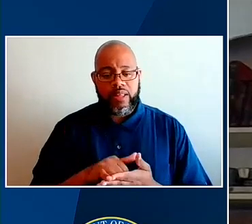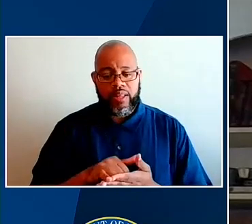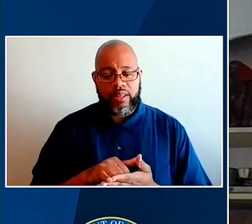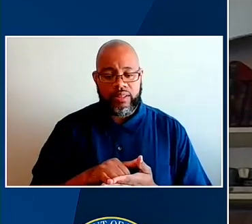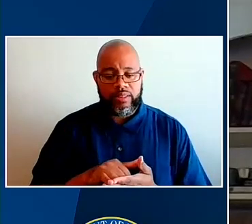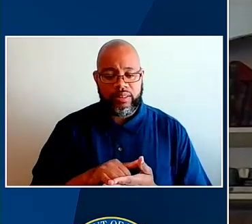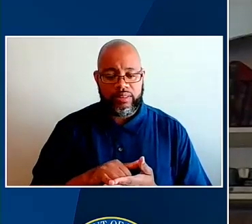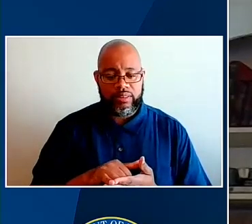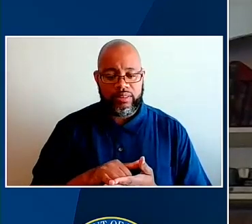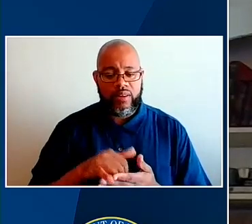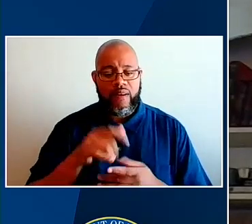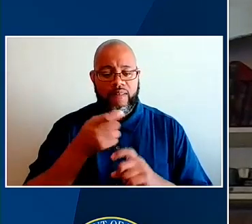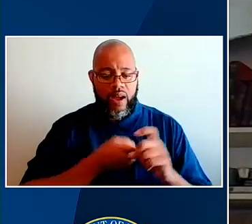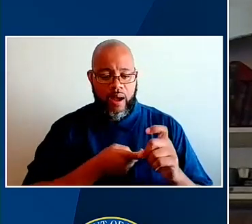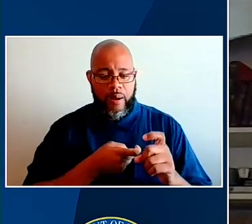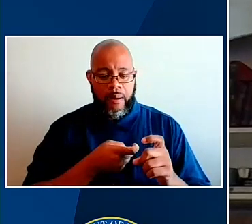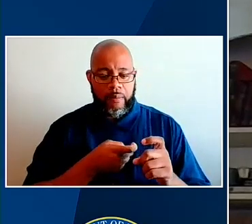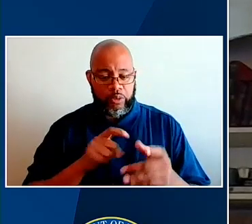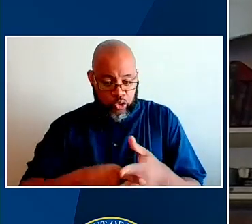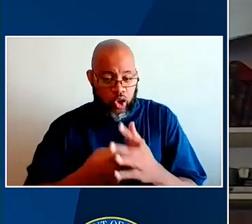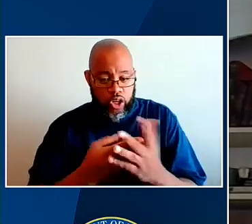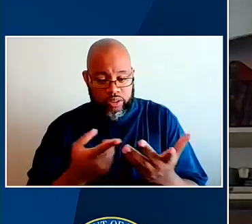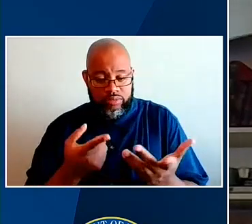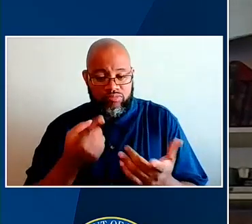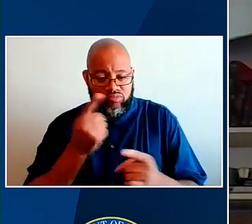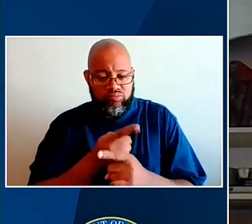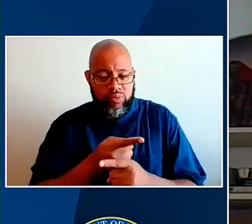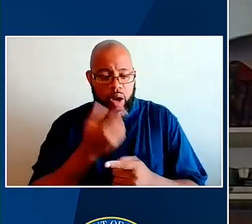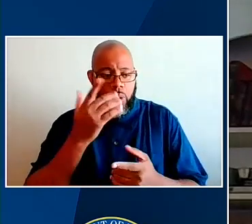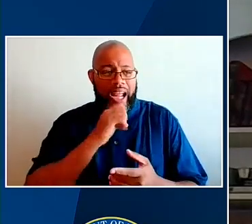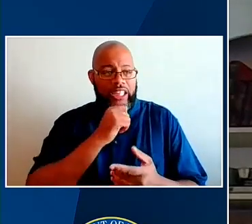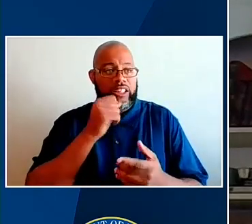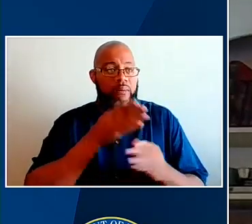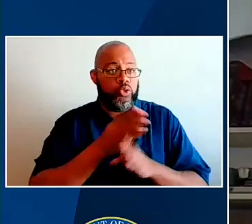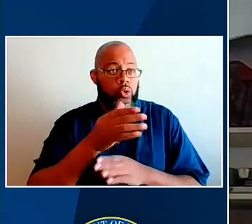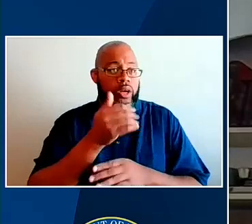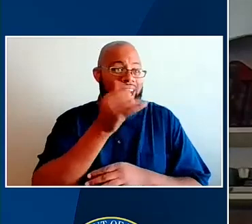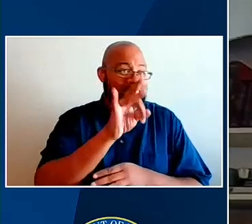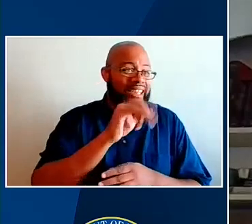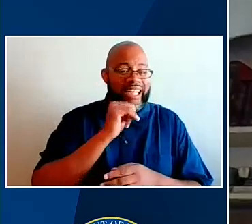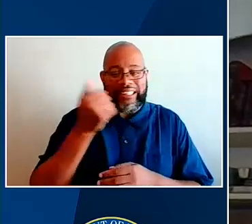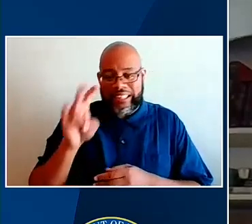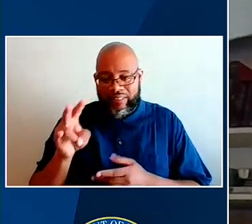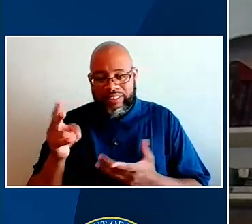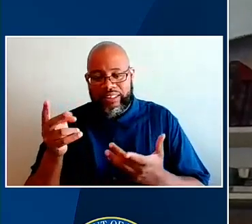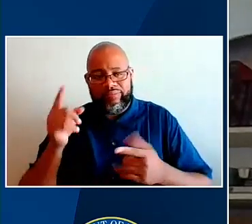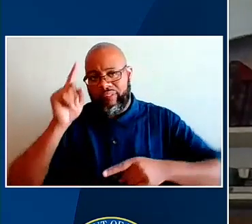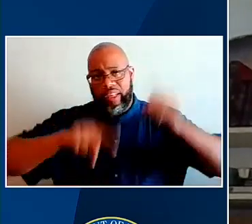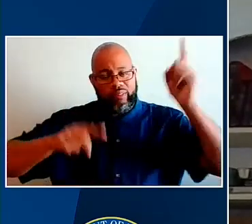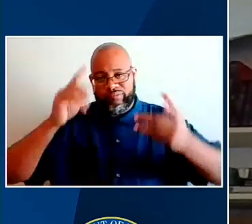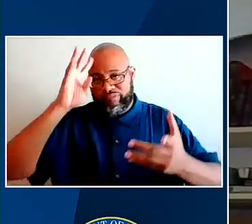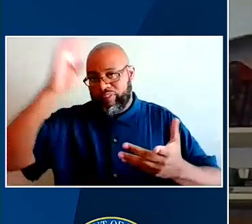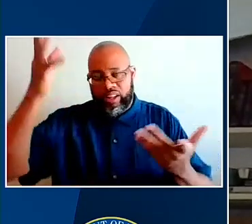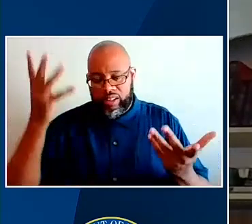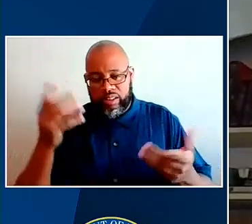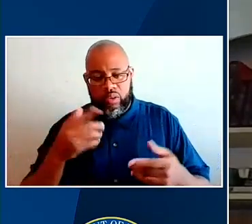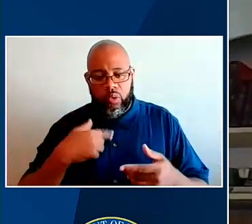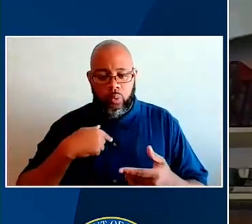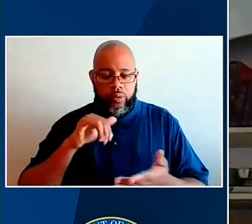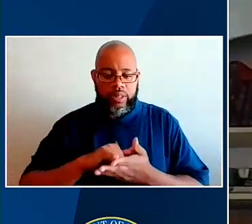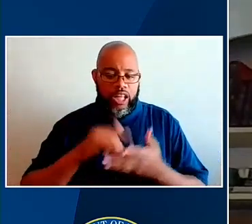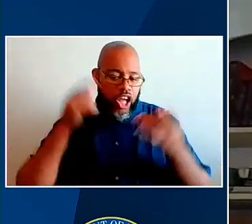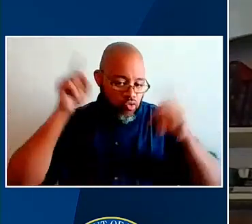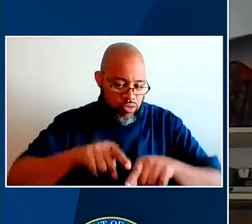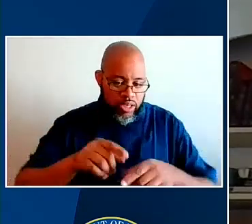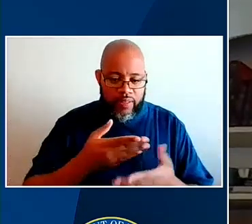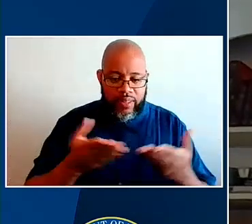but it comes from somewhere, right? I mean, I always point out, why is the age of majority 18 and not 17 and 455 days? And, you know, we these are agreed upon